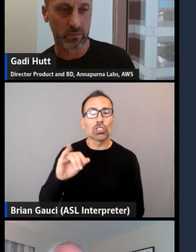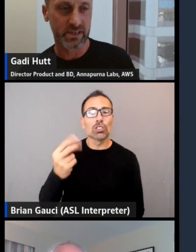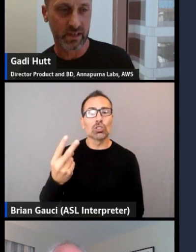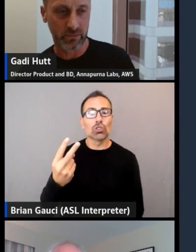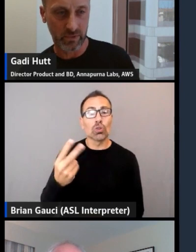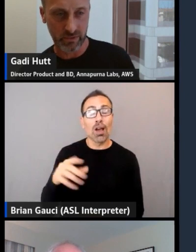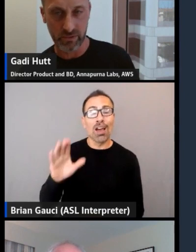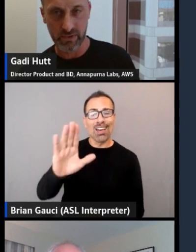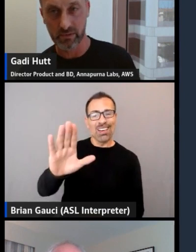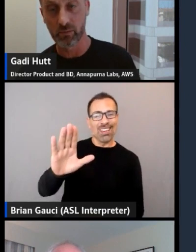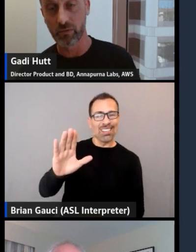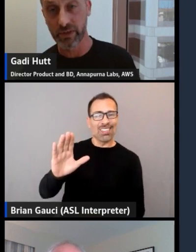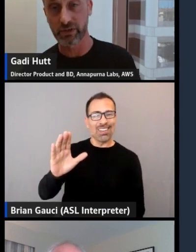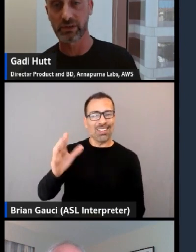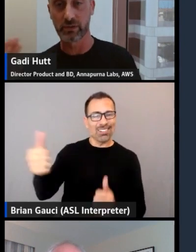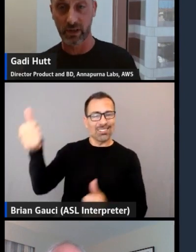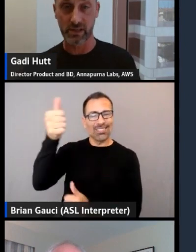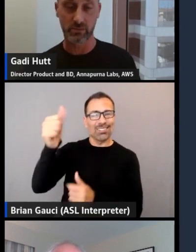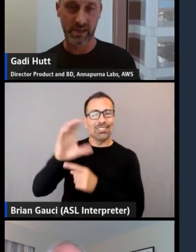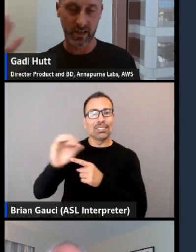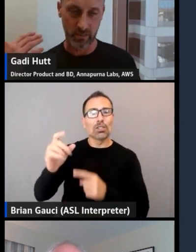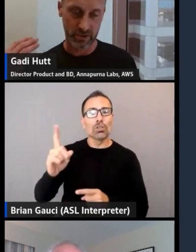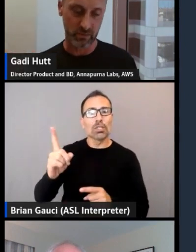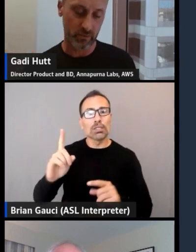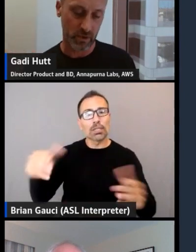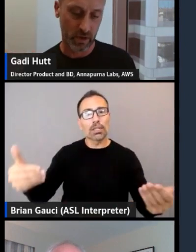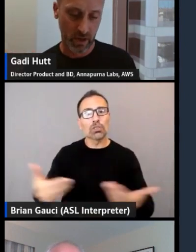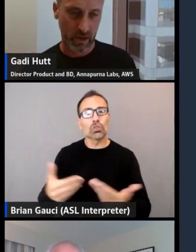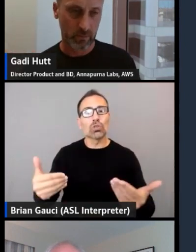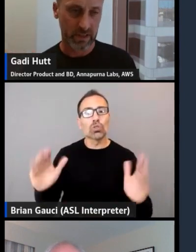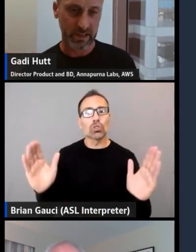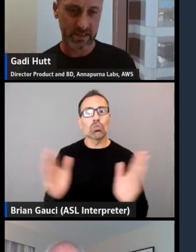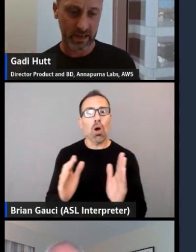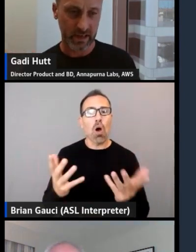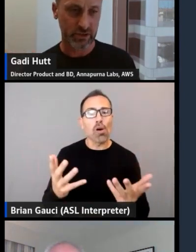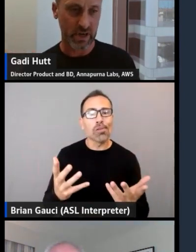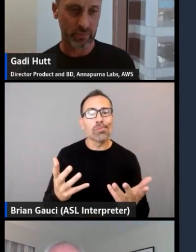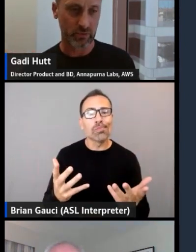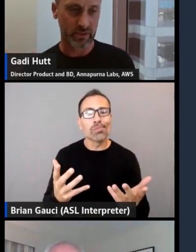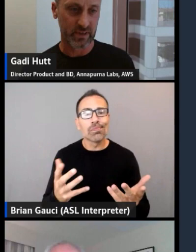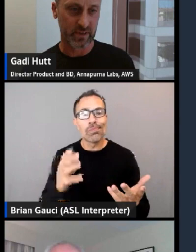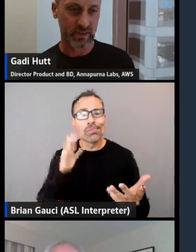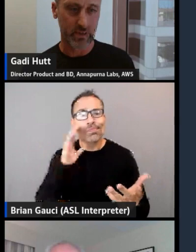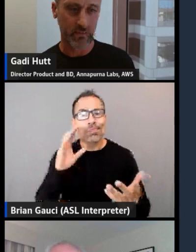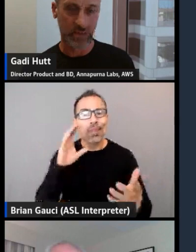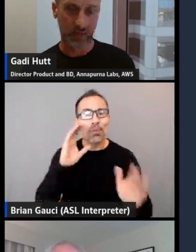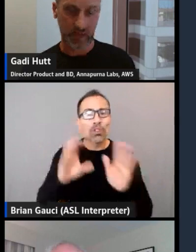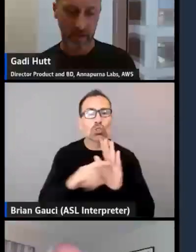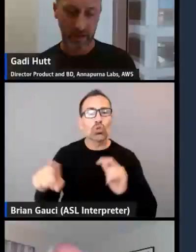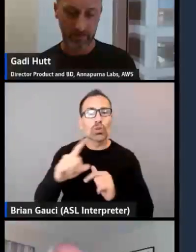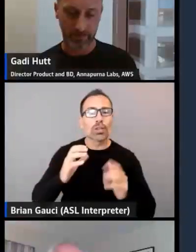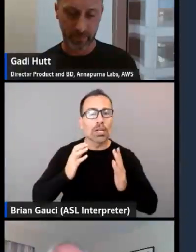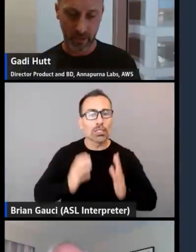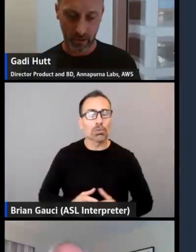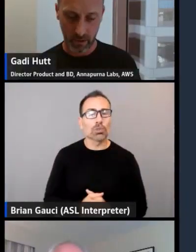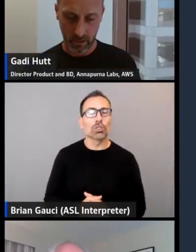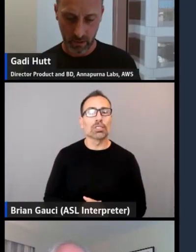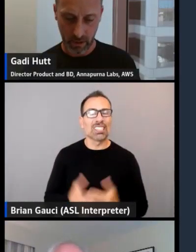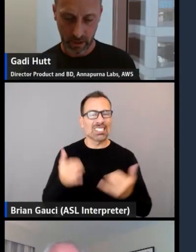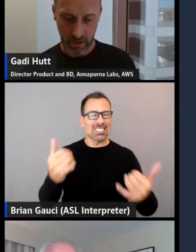CEO, it enables them to introduce more features to their customers, like I mentioned before. But let's jump to a demo.